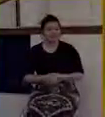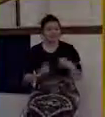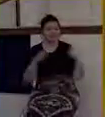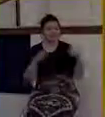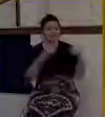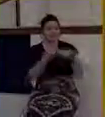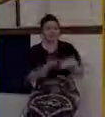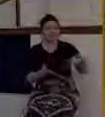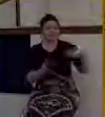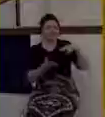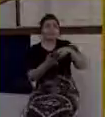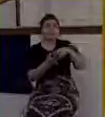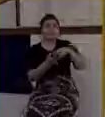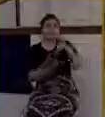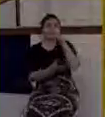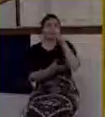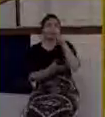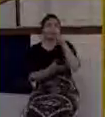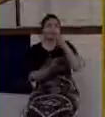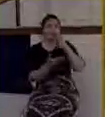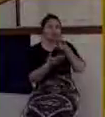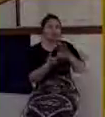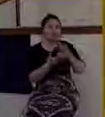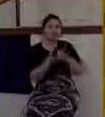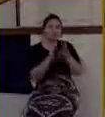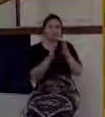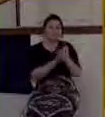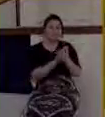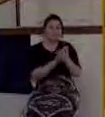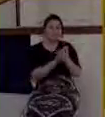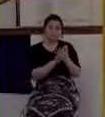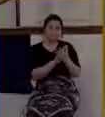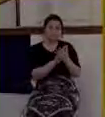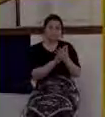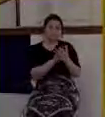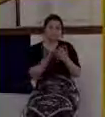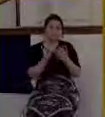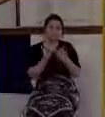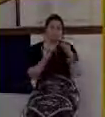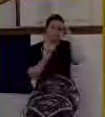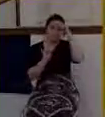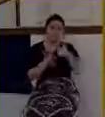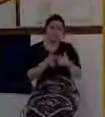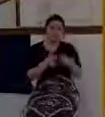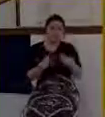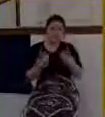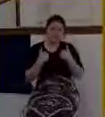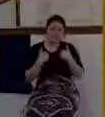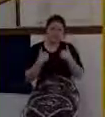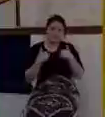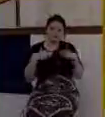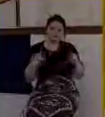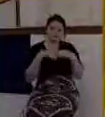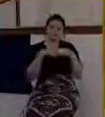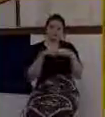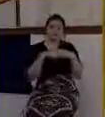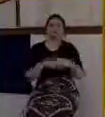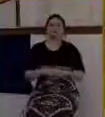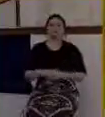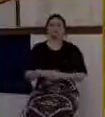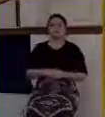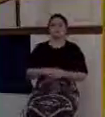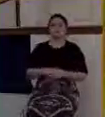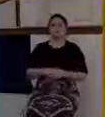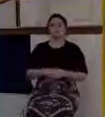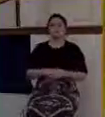rise, whose wife shall she be of them? For the seven had her to wife. So in their mind, there could be no resurrection